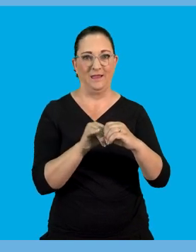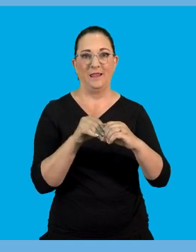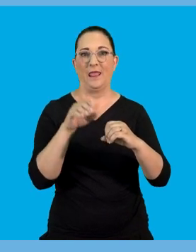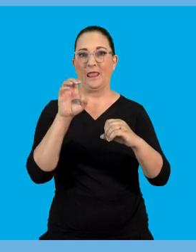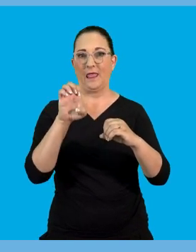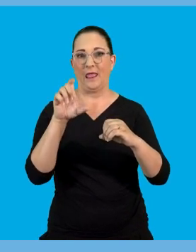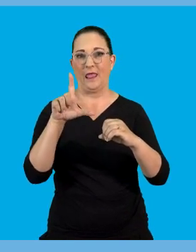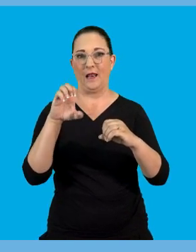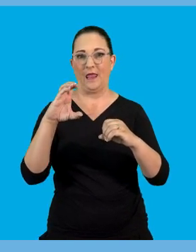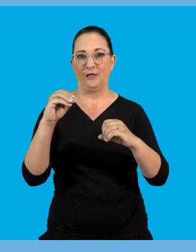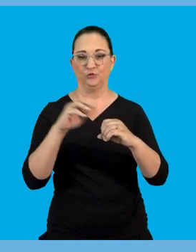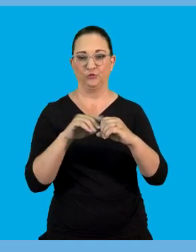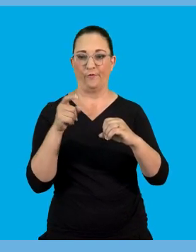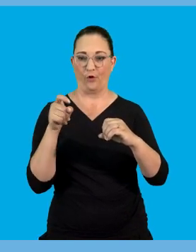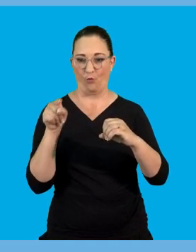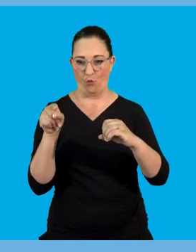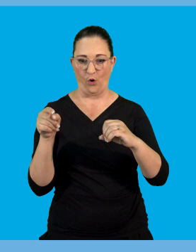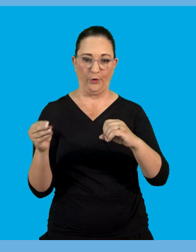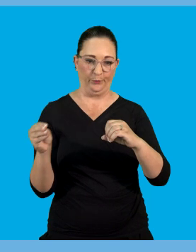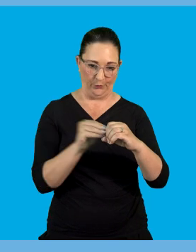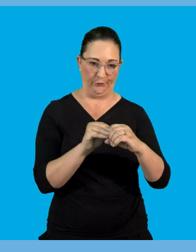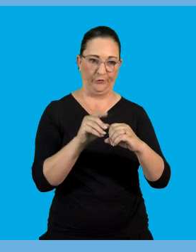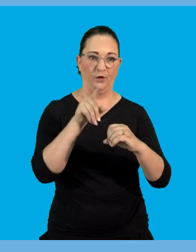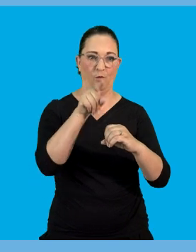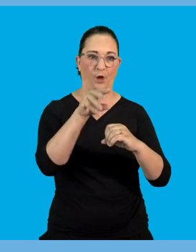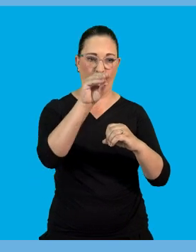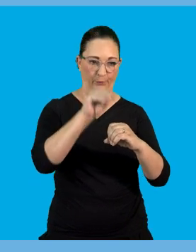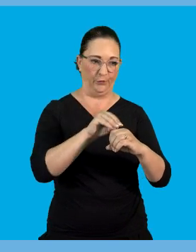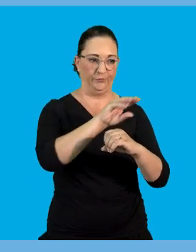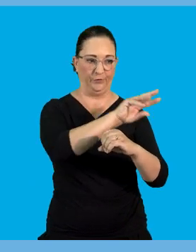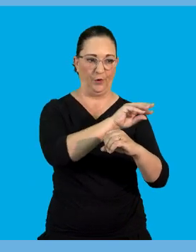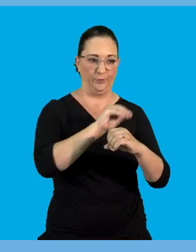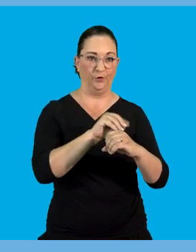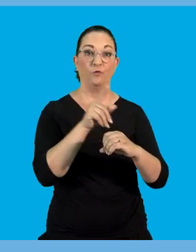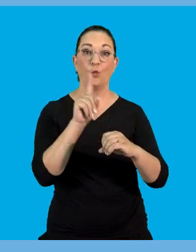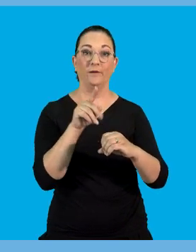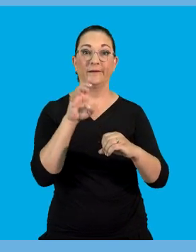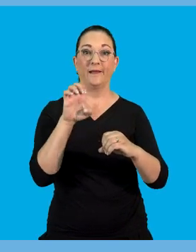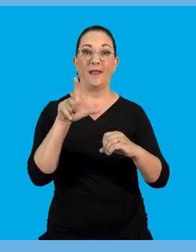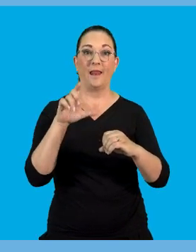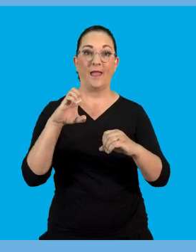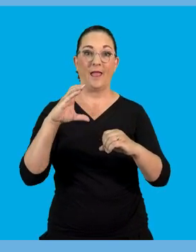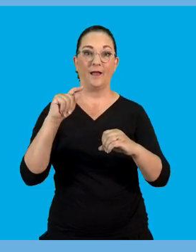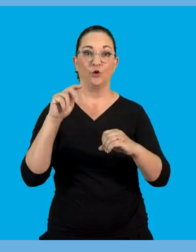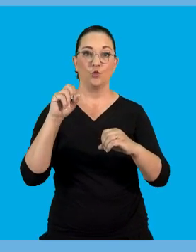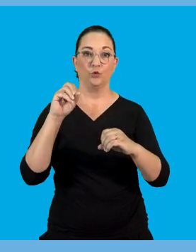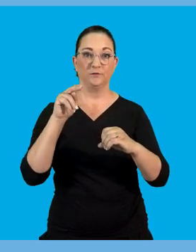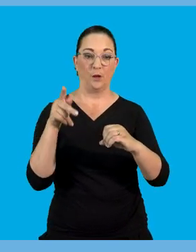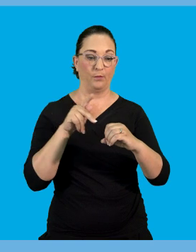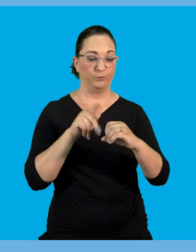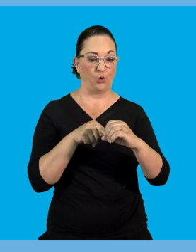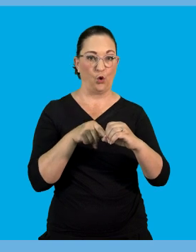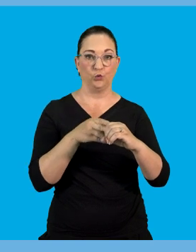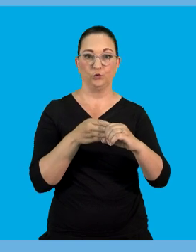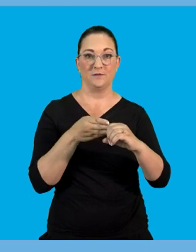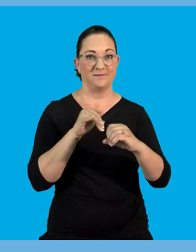electrons will be transferred from one atom to the other atom. So we are saying that the protons are going to stay always in the nucleus. They will